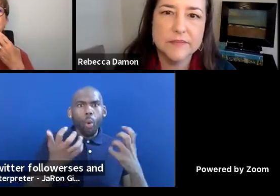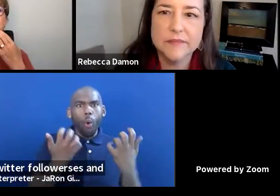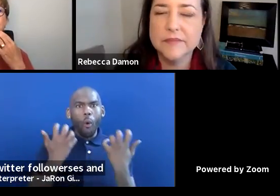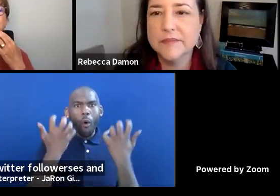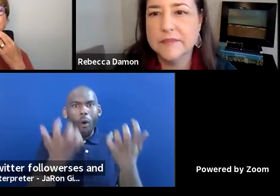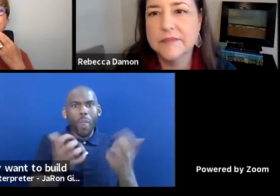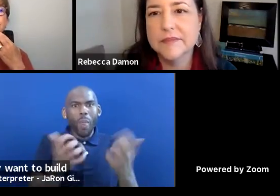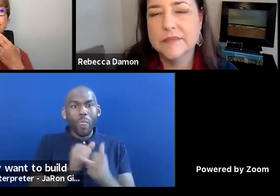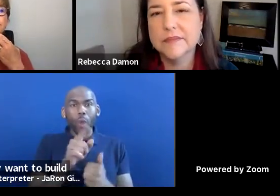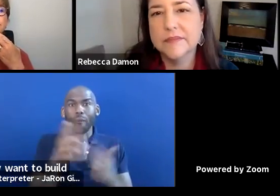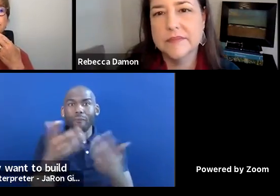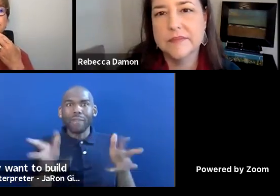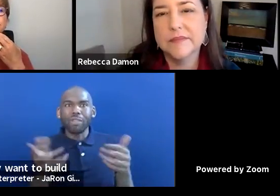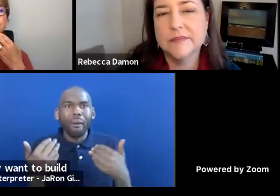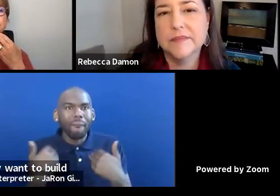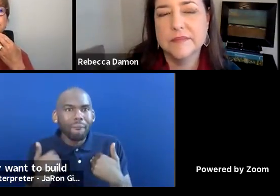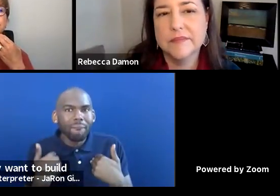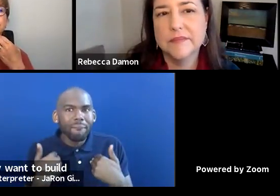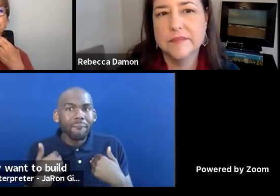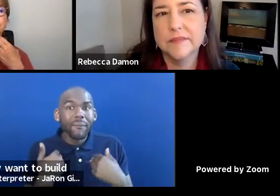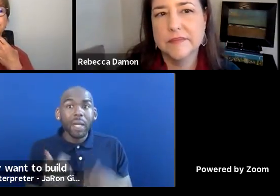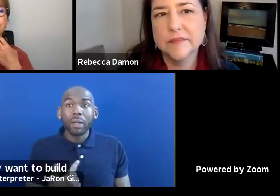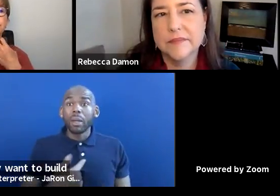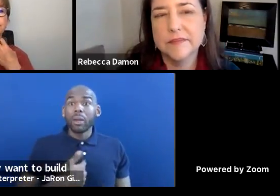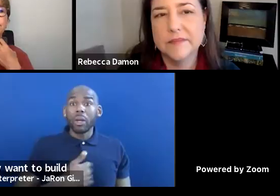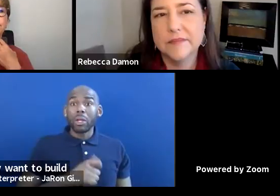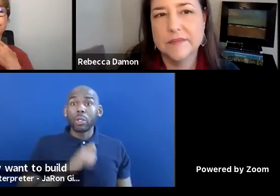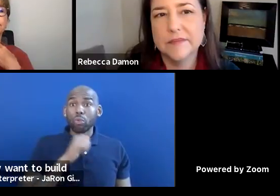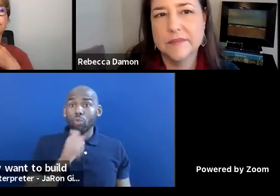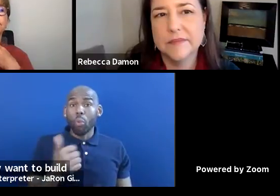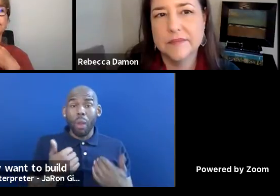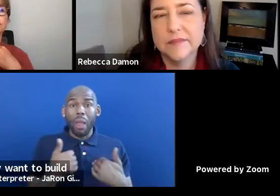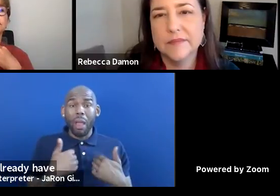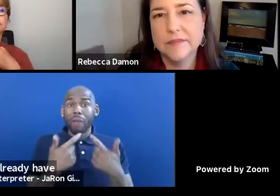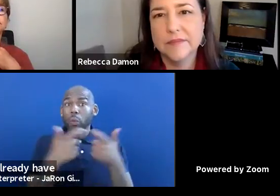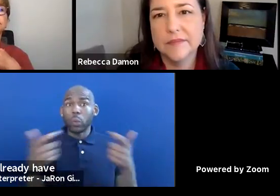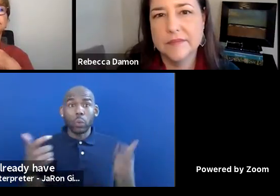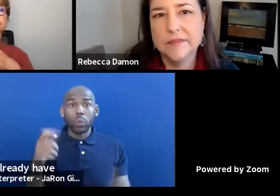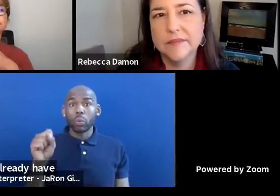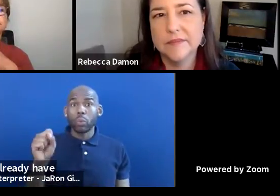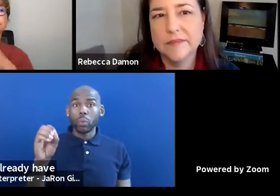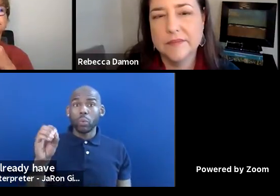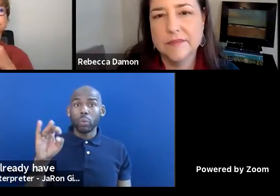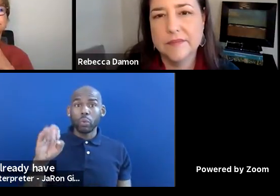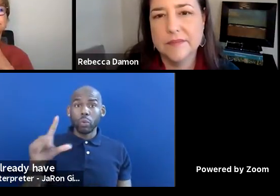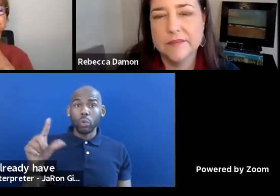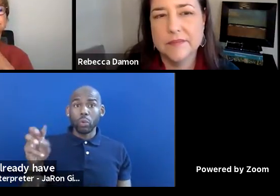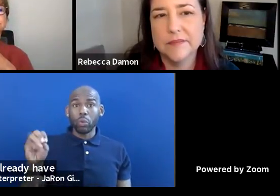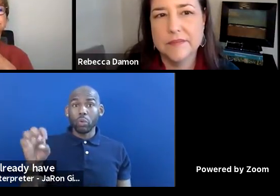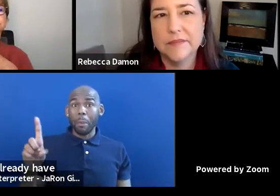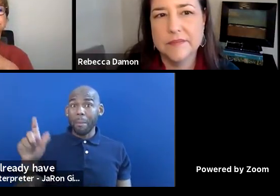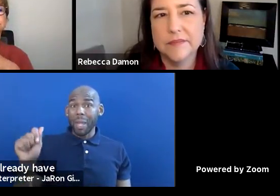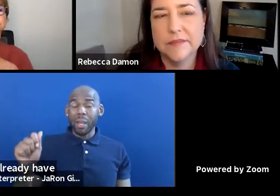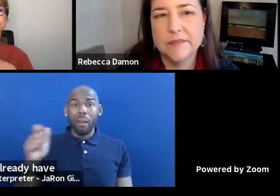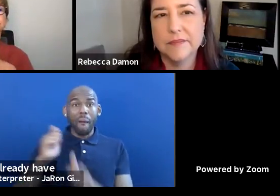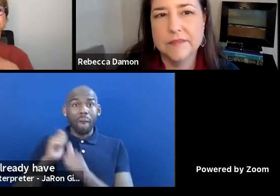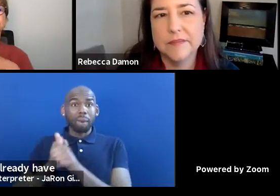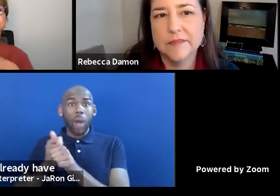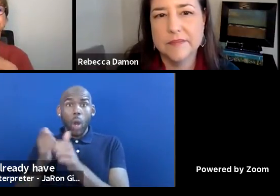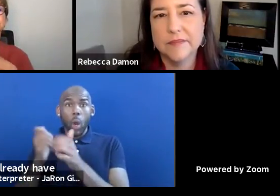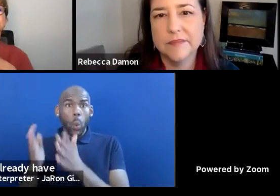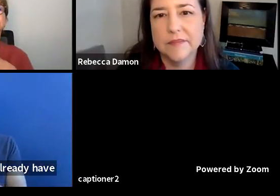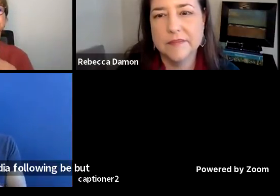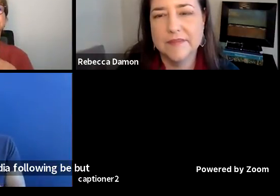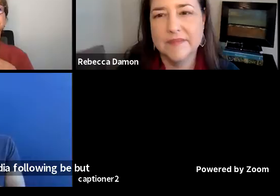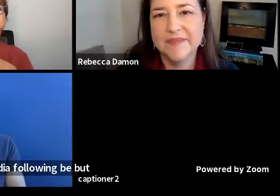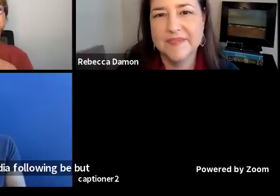And I don't have a really huge social media following, but I'm sure others do. So I'll leave